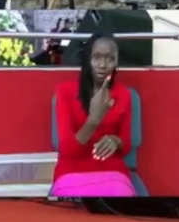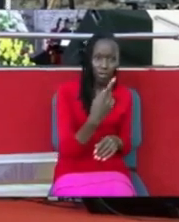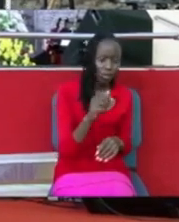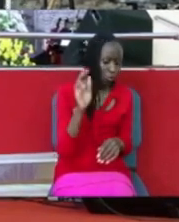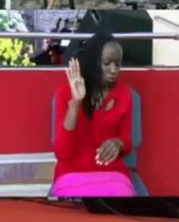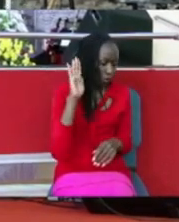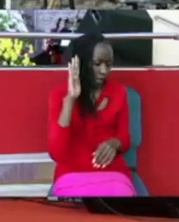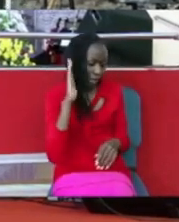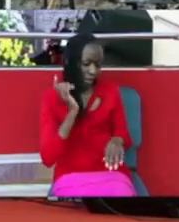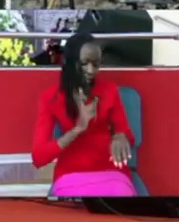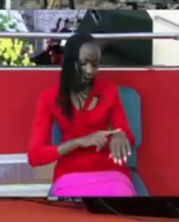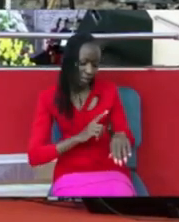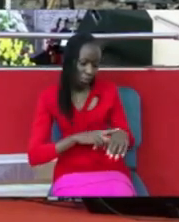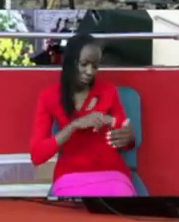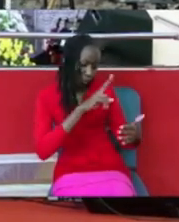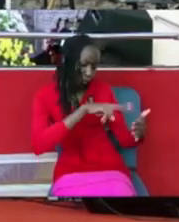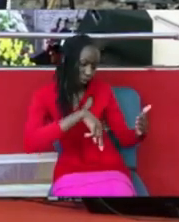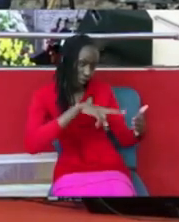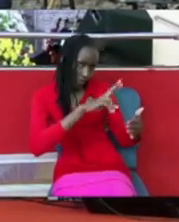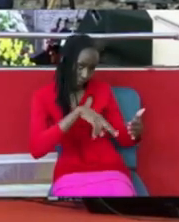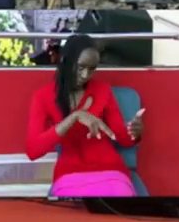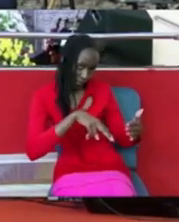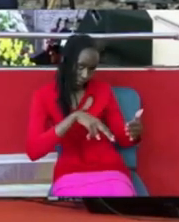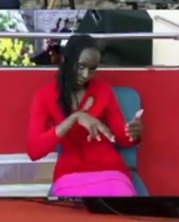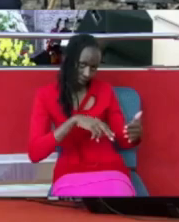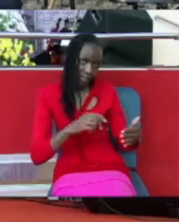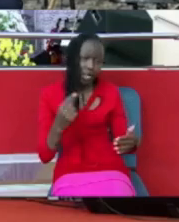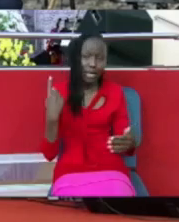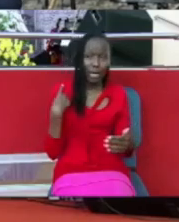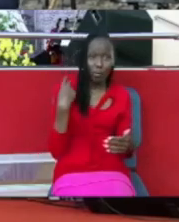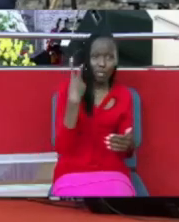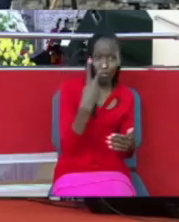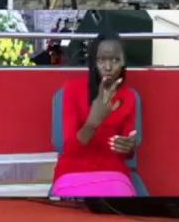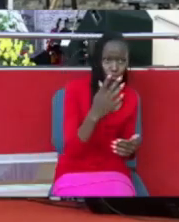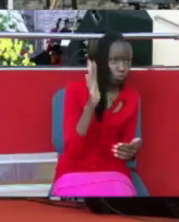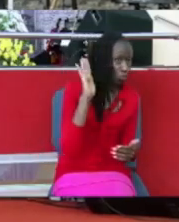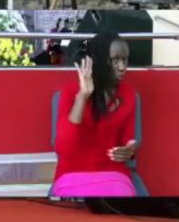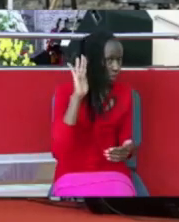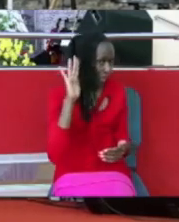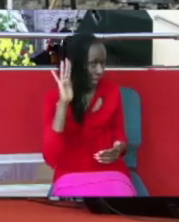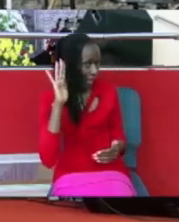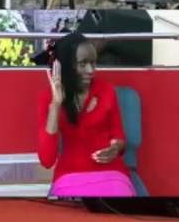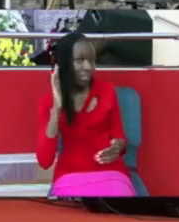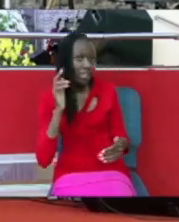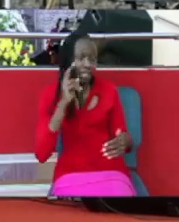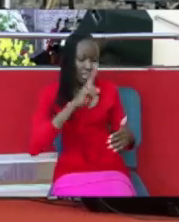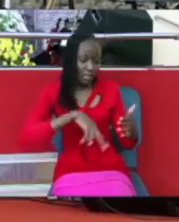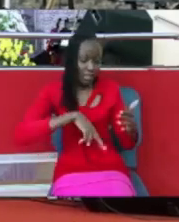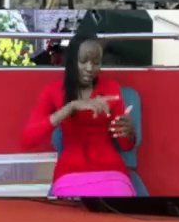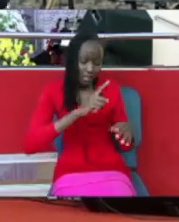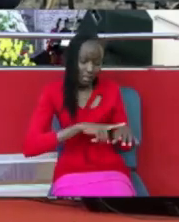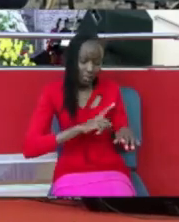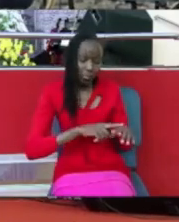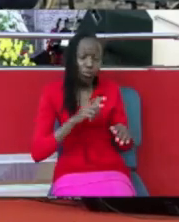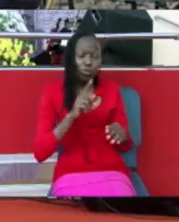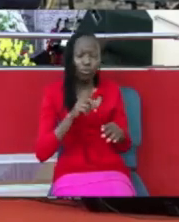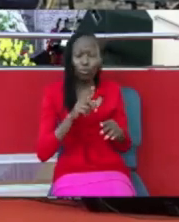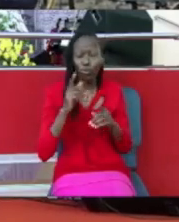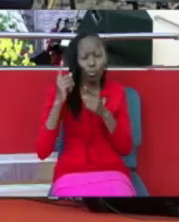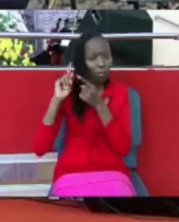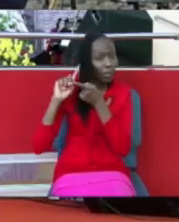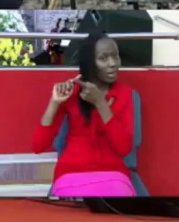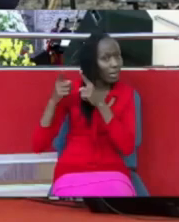it. Aha, ya kwanza ulisikia uliposoma. Then you heard it even more in detail as you meditated. Aha, ukalisikia mara ya